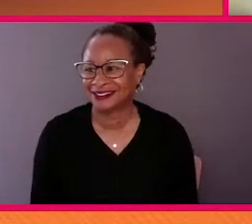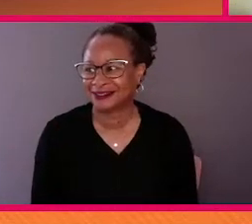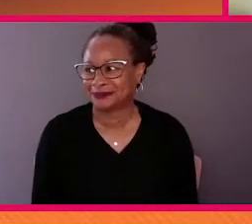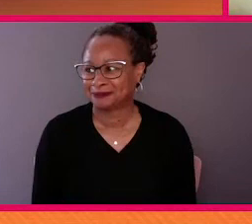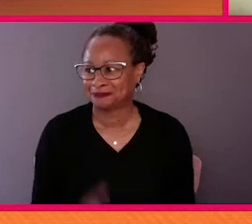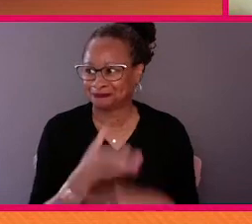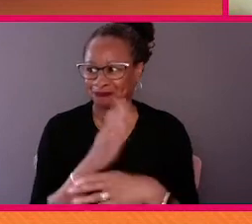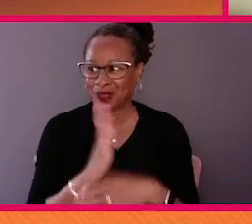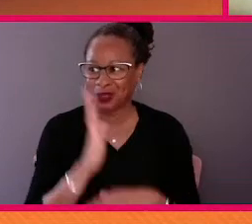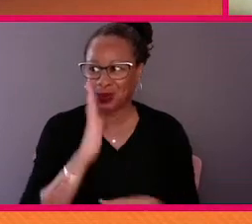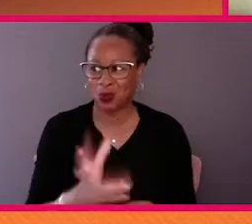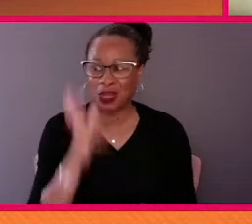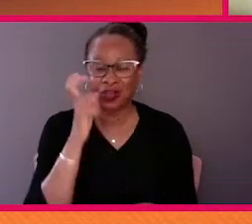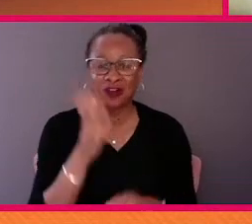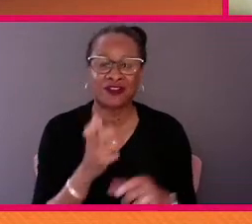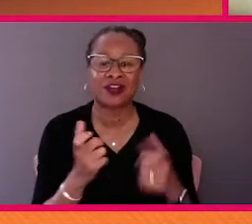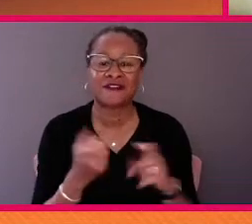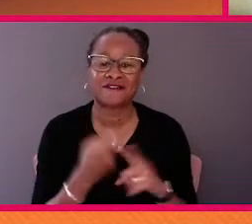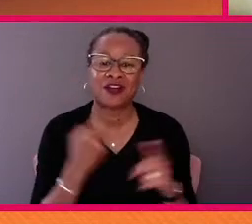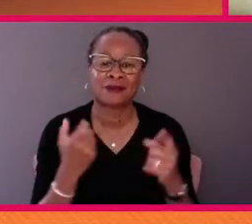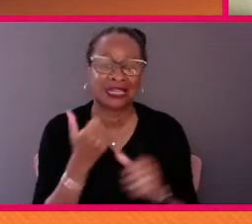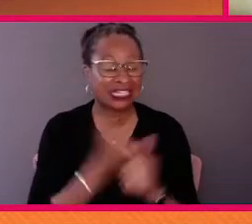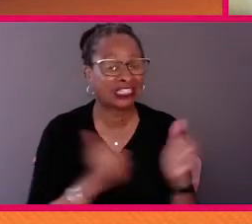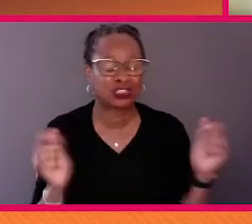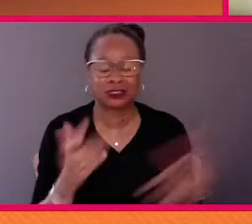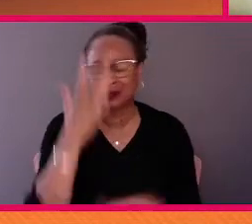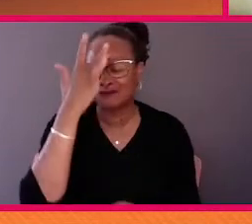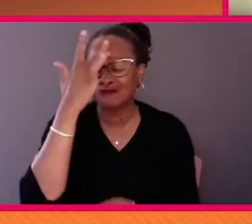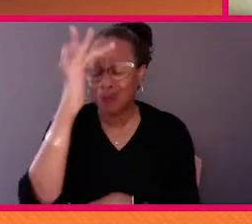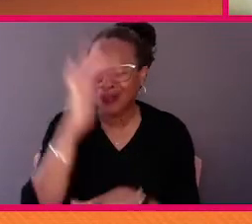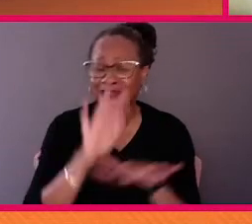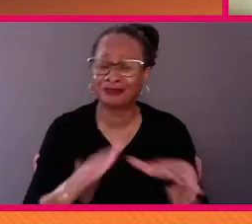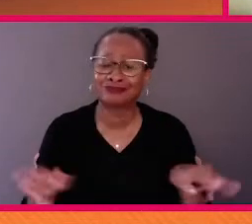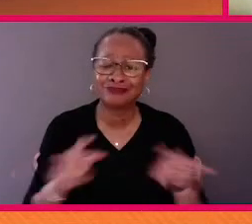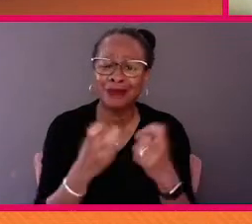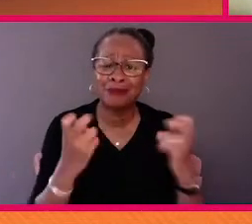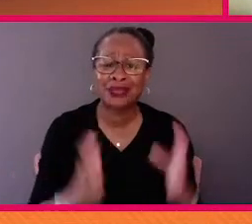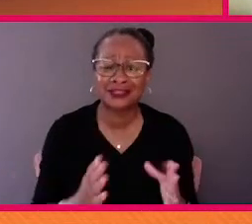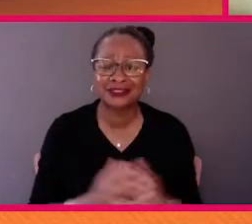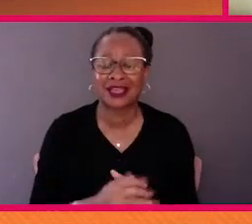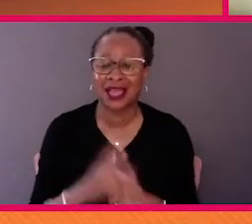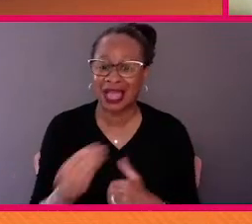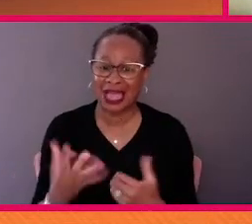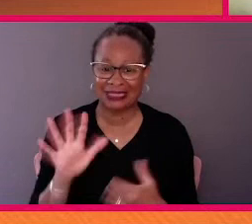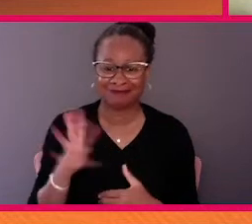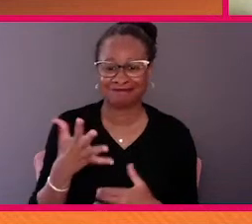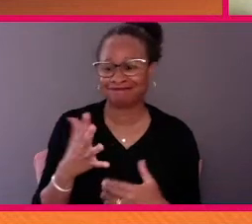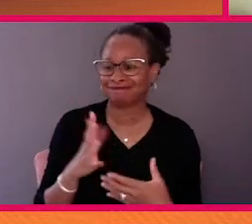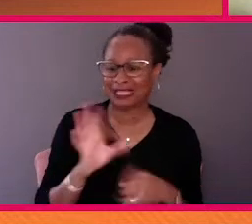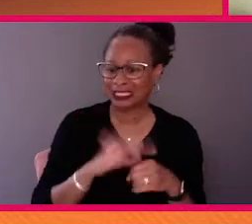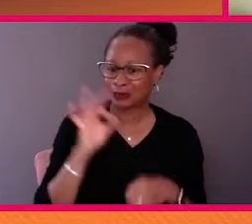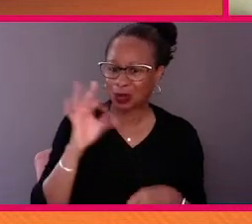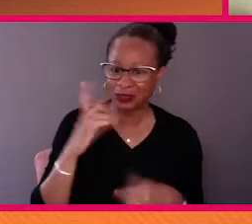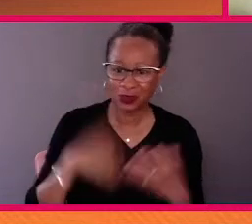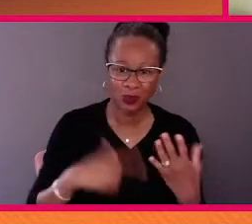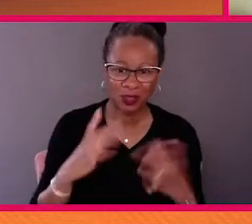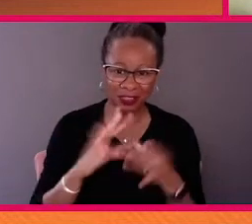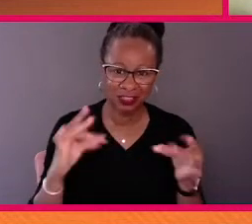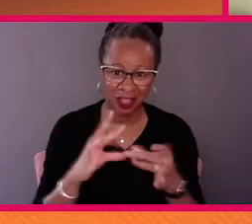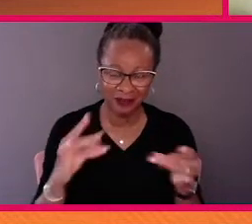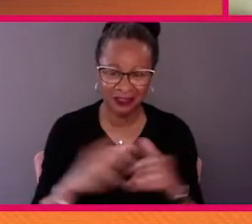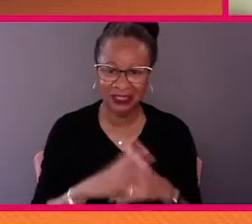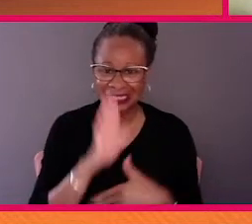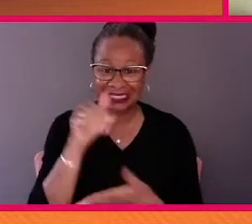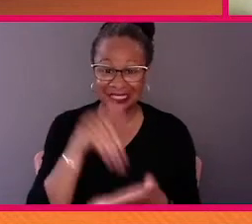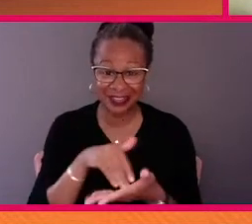So you're going to be hearing so much from each of these brilliant panelists, and kind of in the spirit of what this conversation is centering